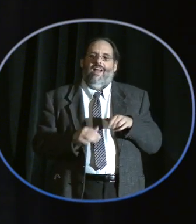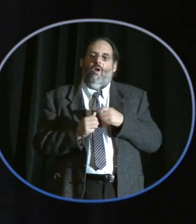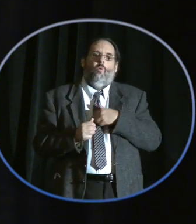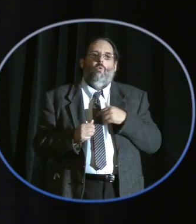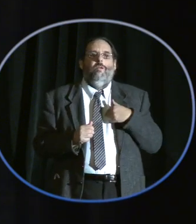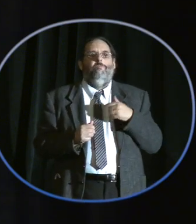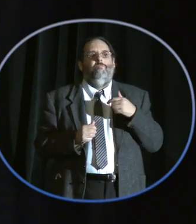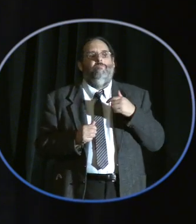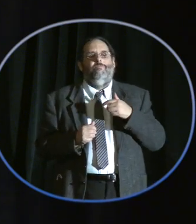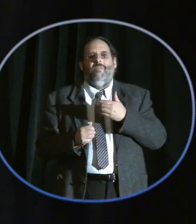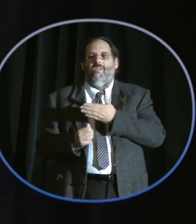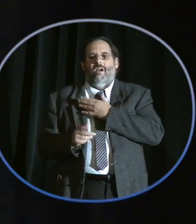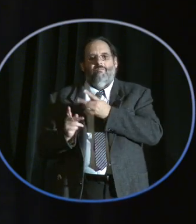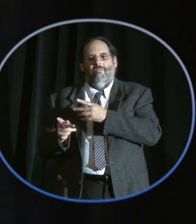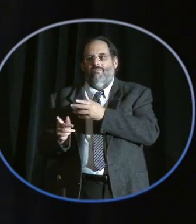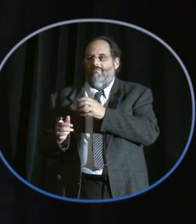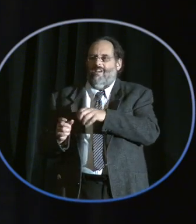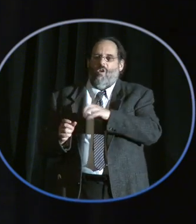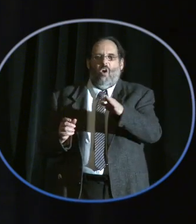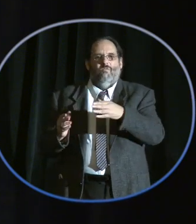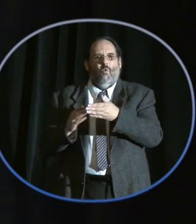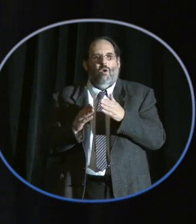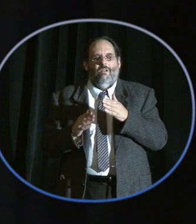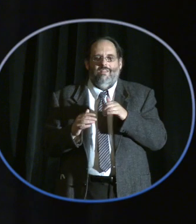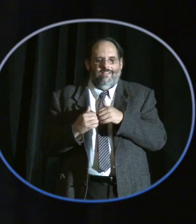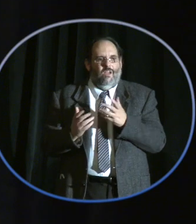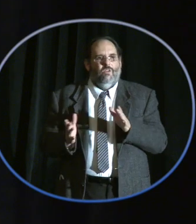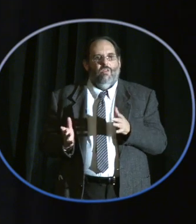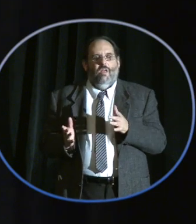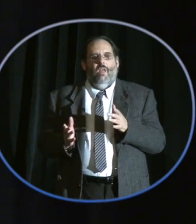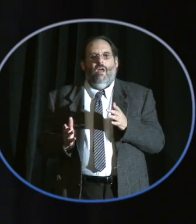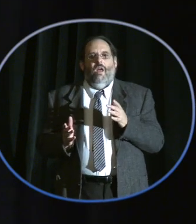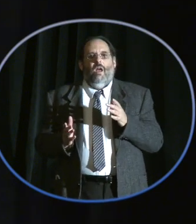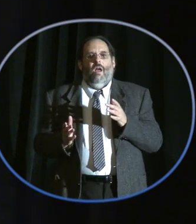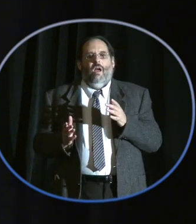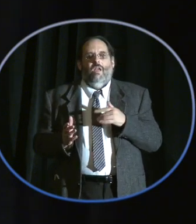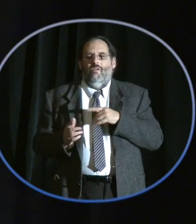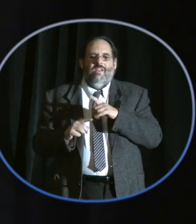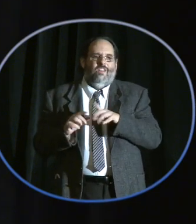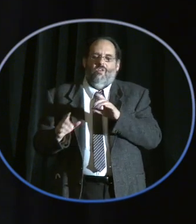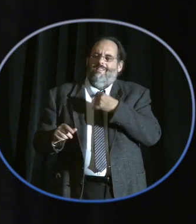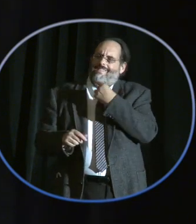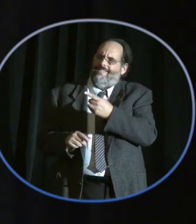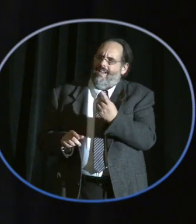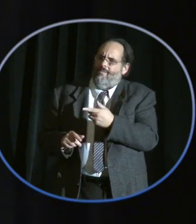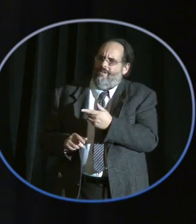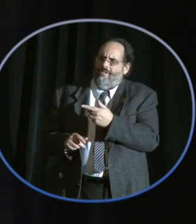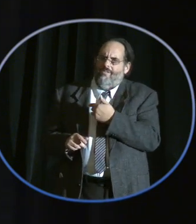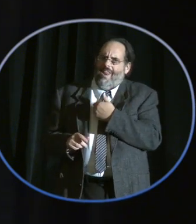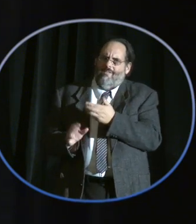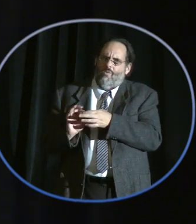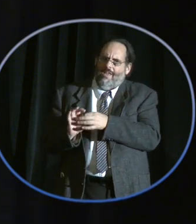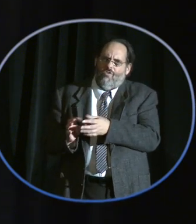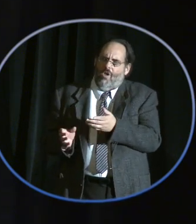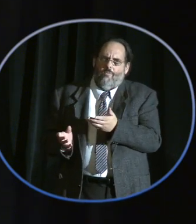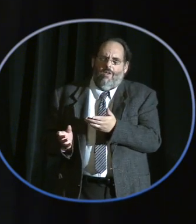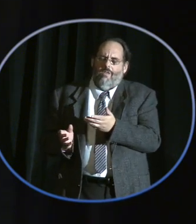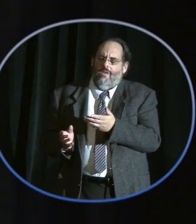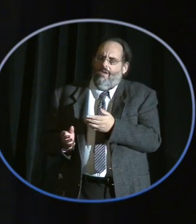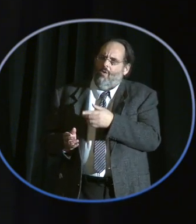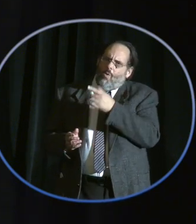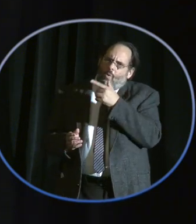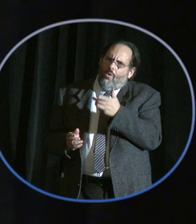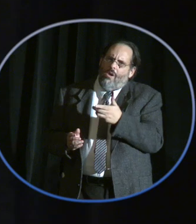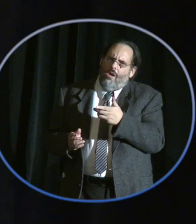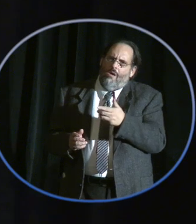we get the young brothers off the corner. That's how we do it. Because you can't go out there and tell someone that you don't have a relationship with, pull